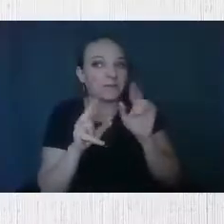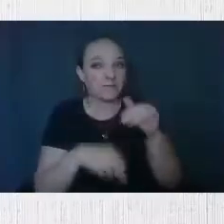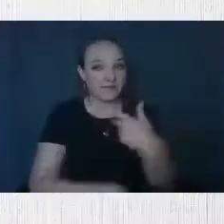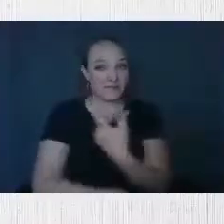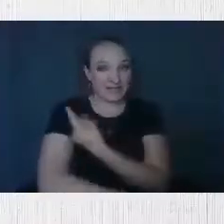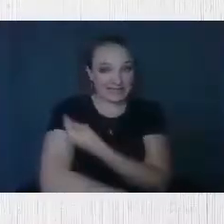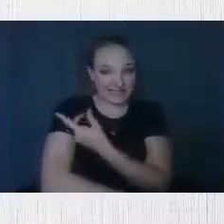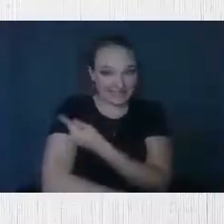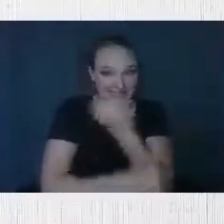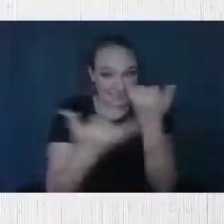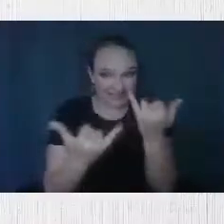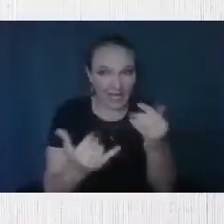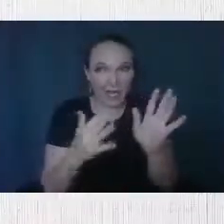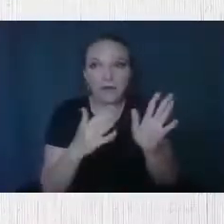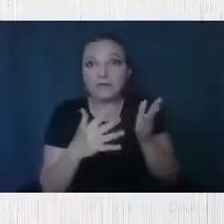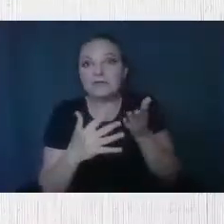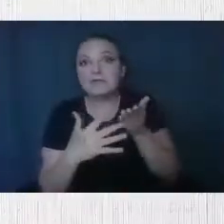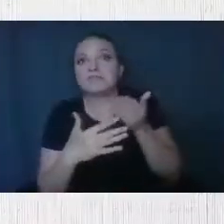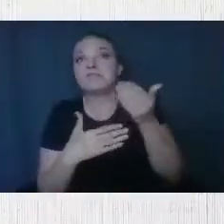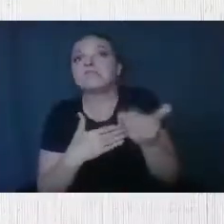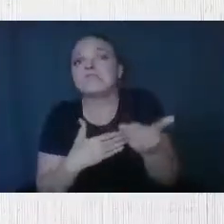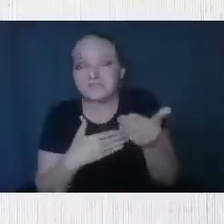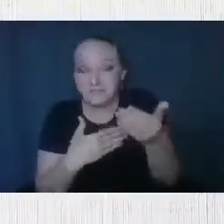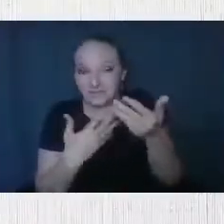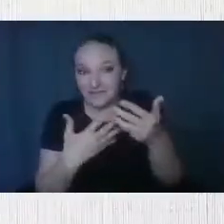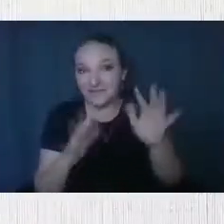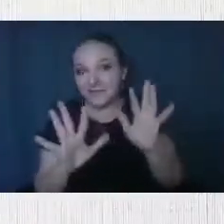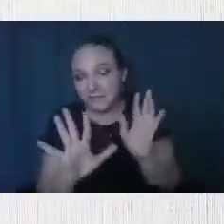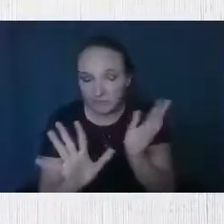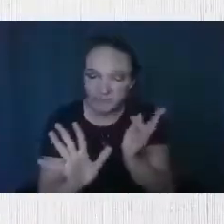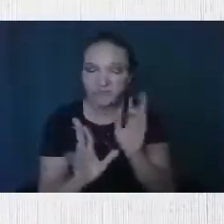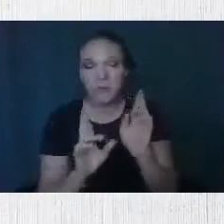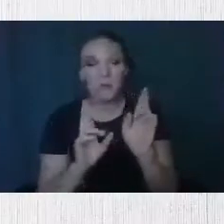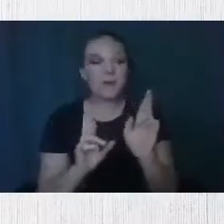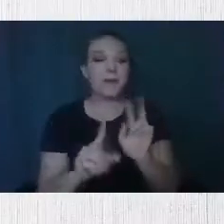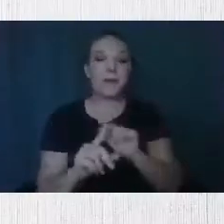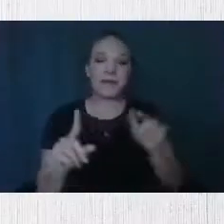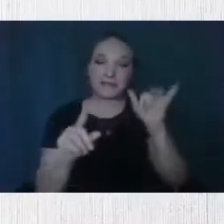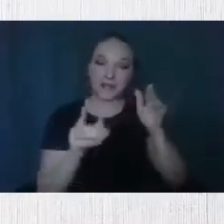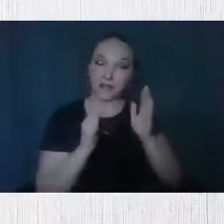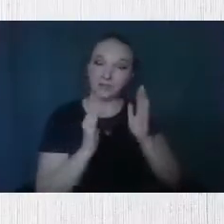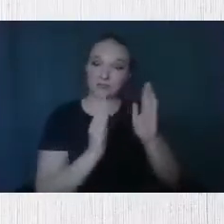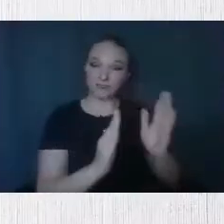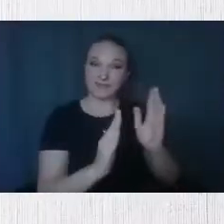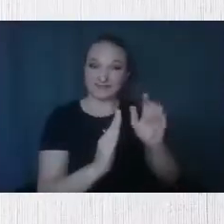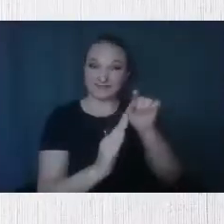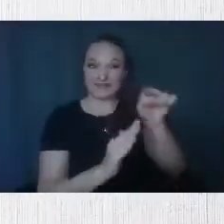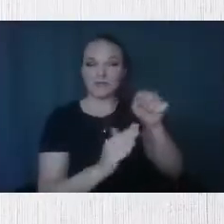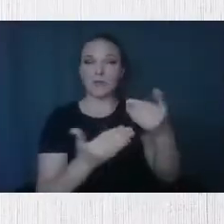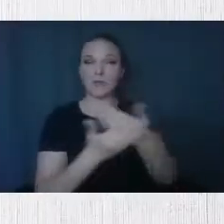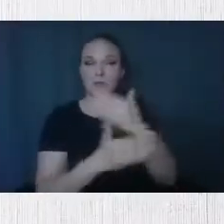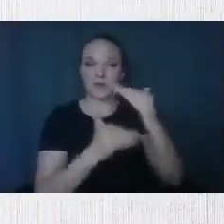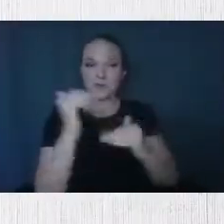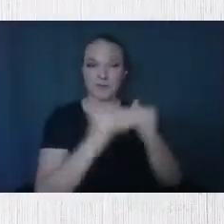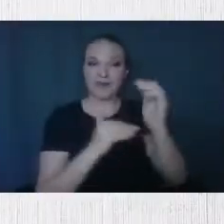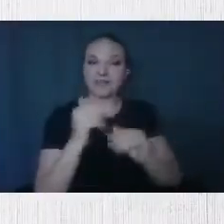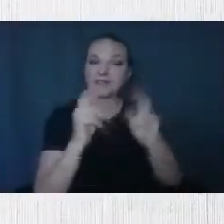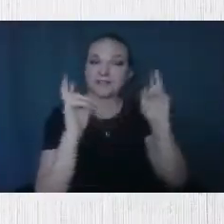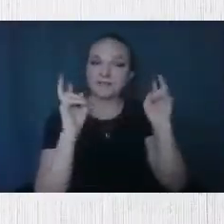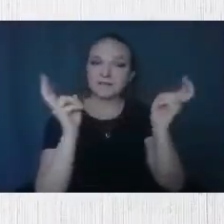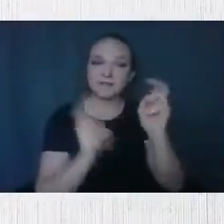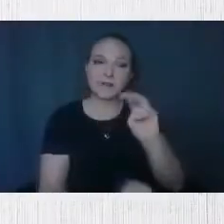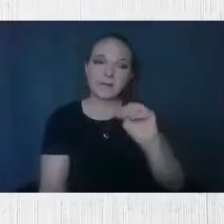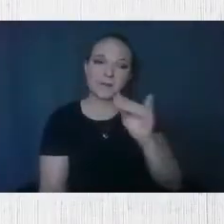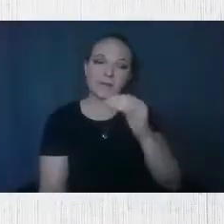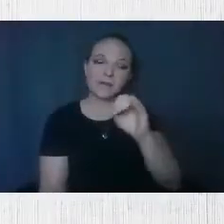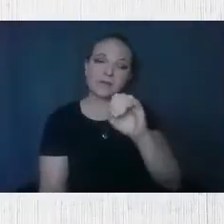vaccines. So let us take you up the street a little bit to the newest building on campus, Mitchell Hall. This